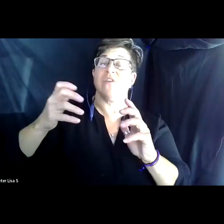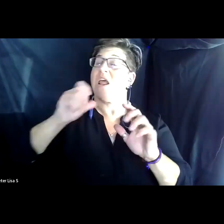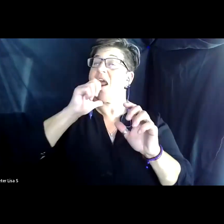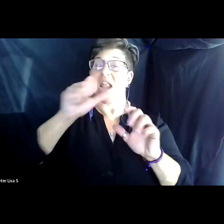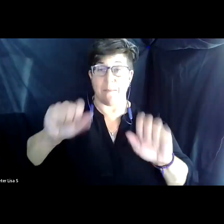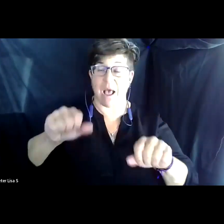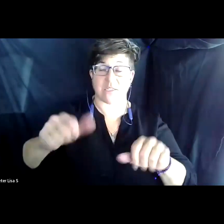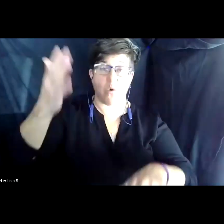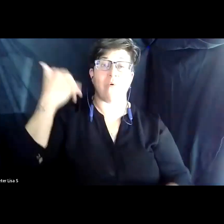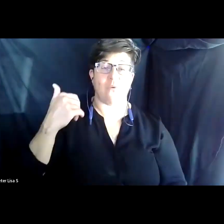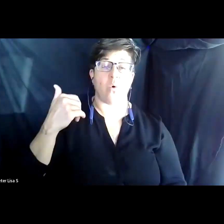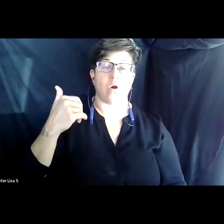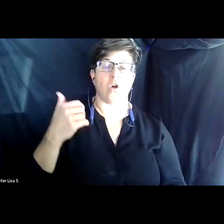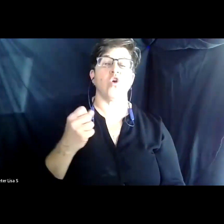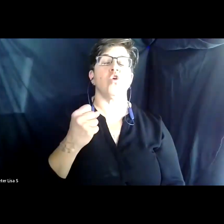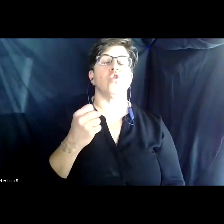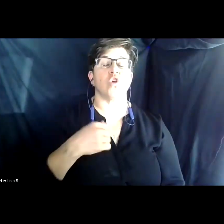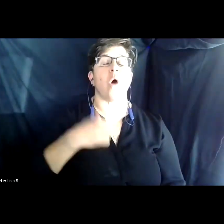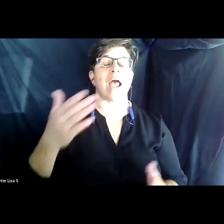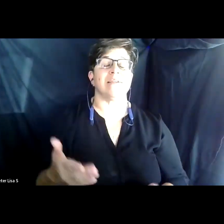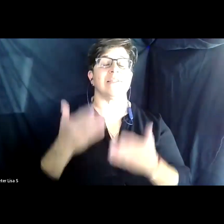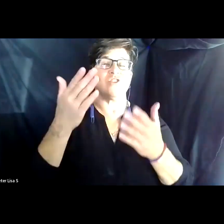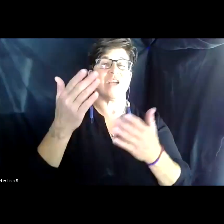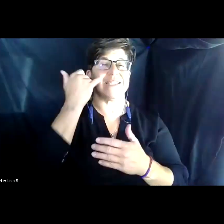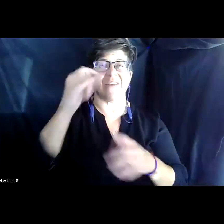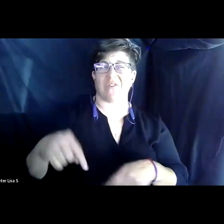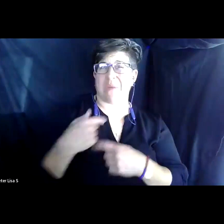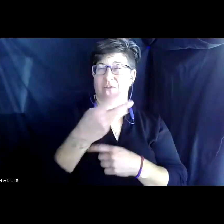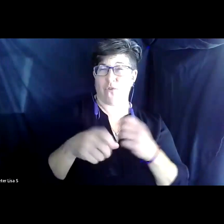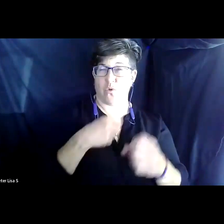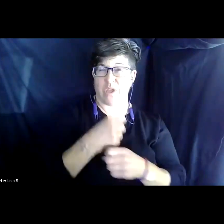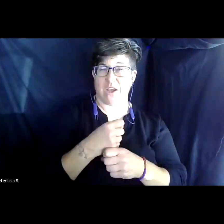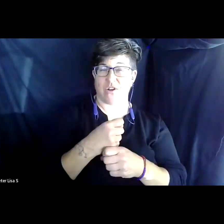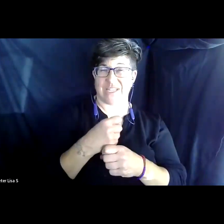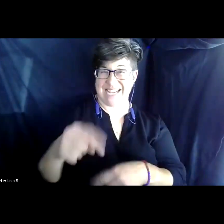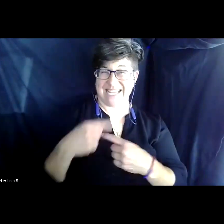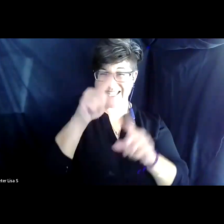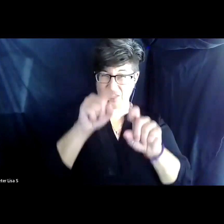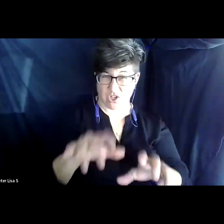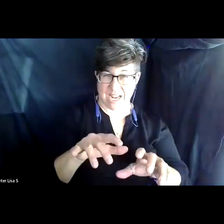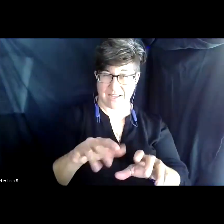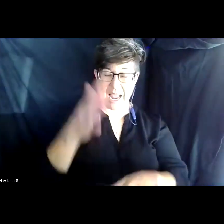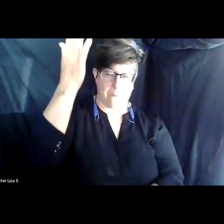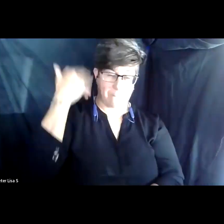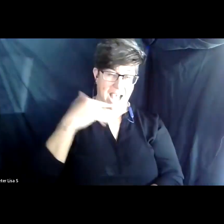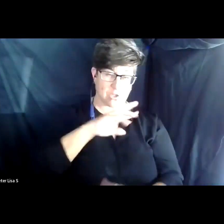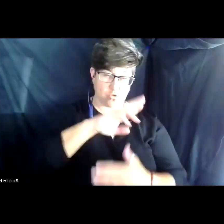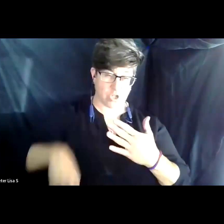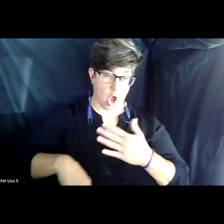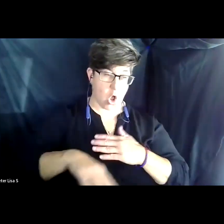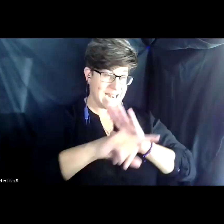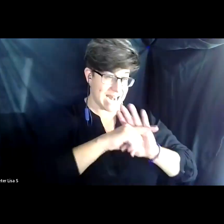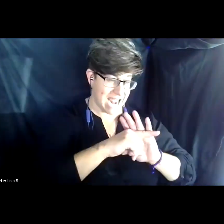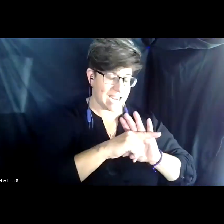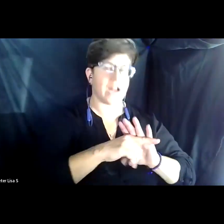before. So I do suggest that if it's been a few years since you were tested and the result was negative, do approach your